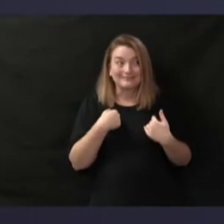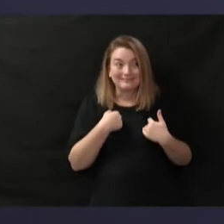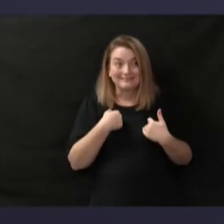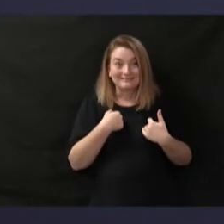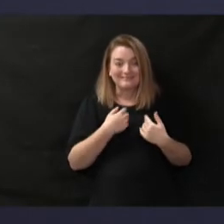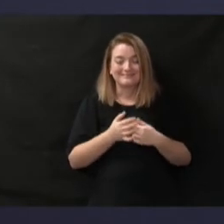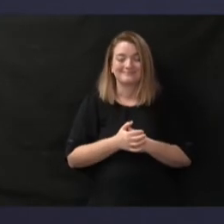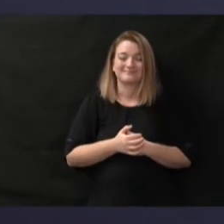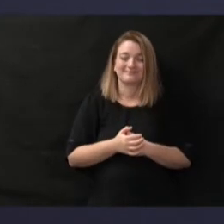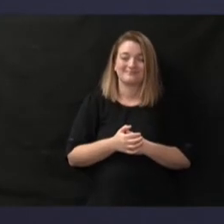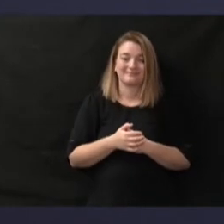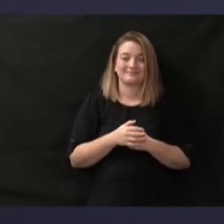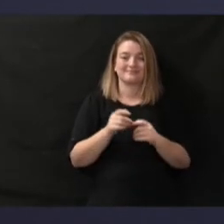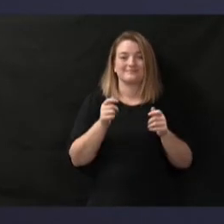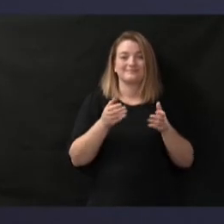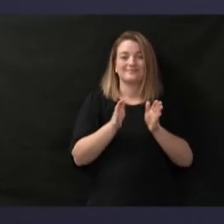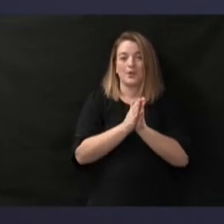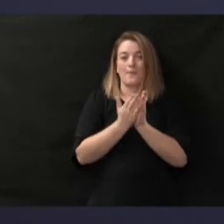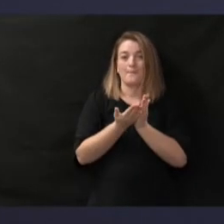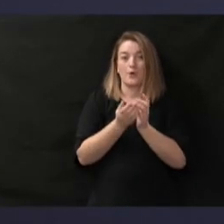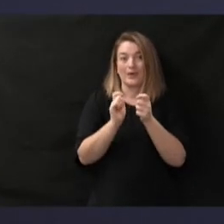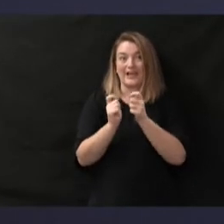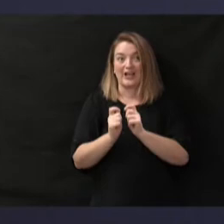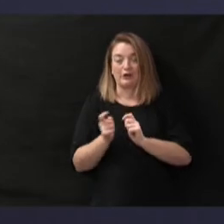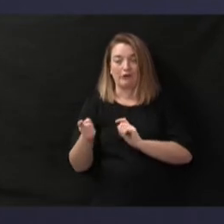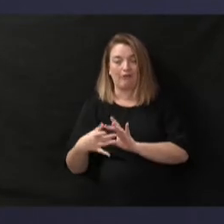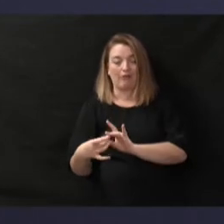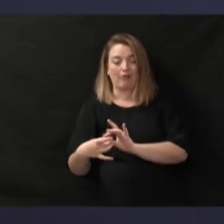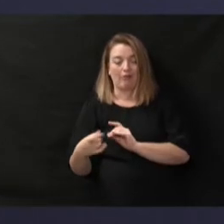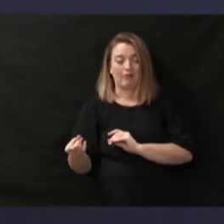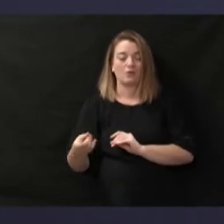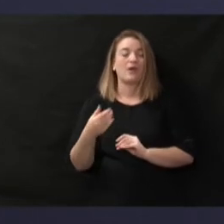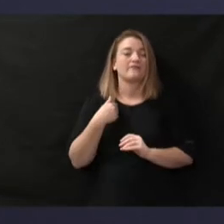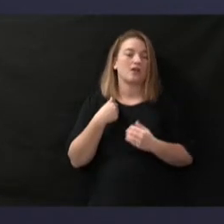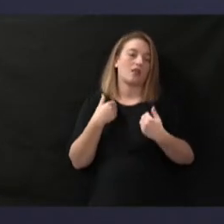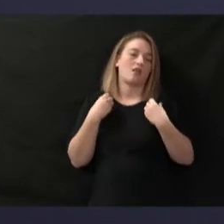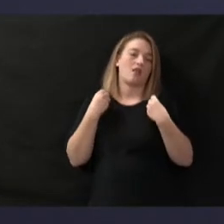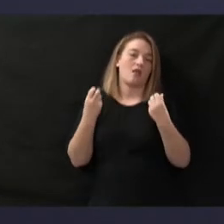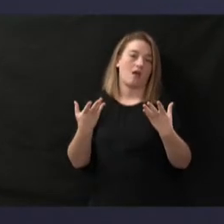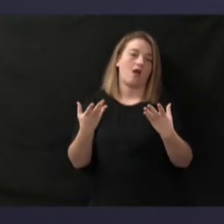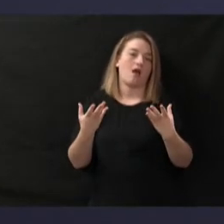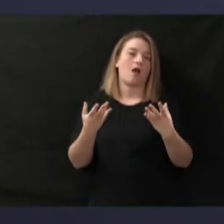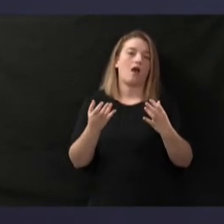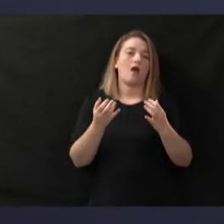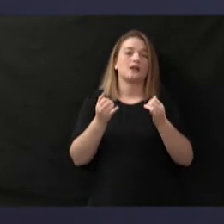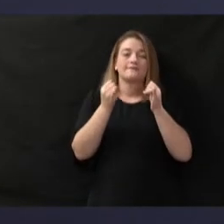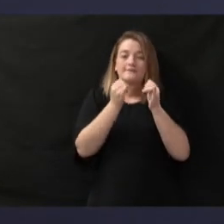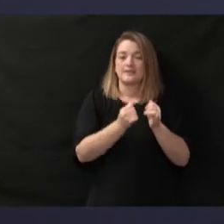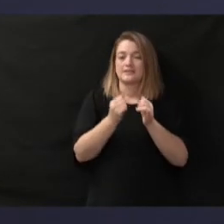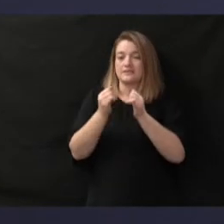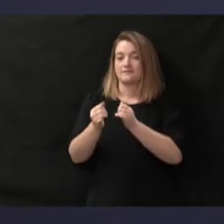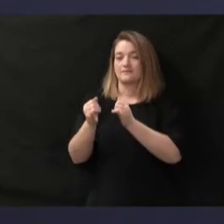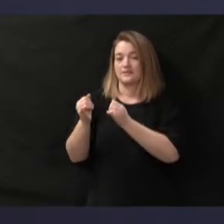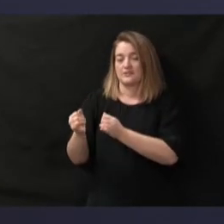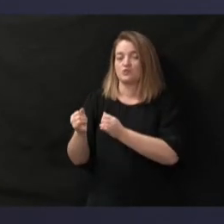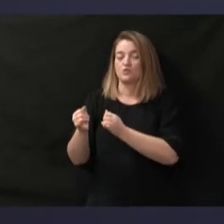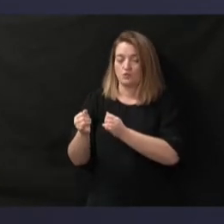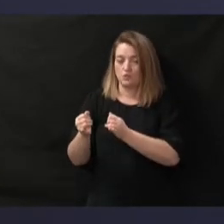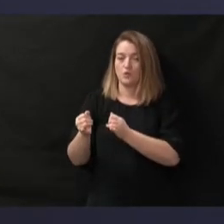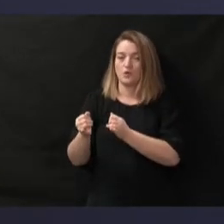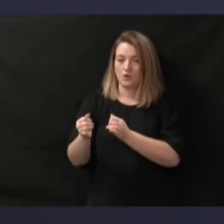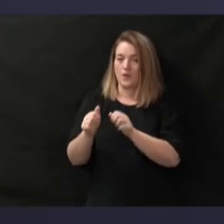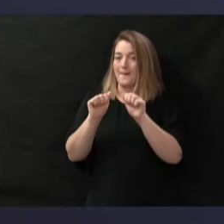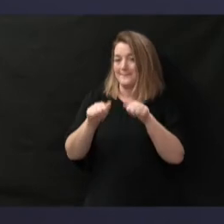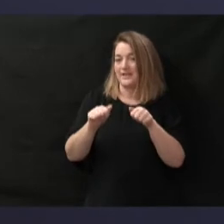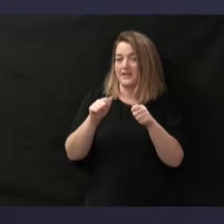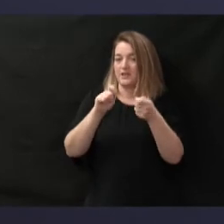I teach in a school where we have a lot of autonomy, and I basically teach what I want. And that